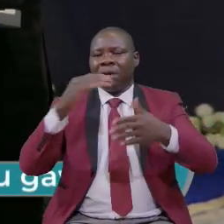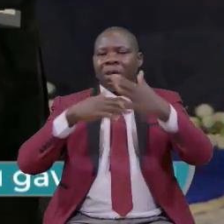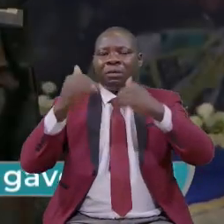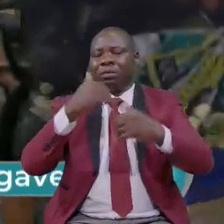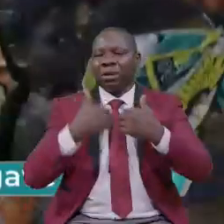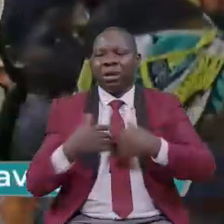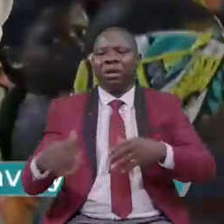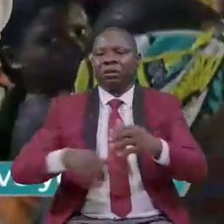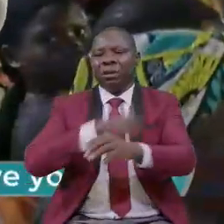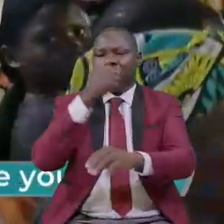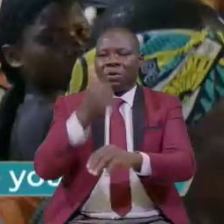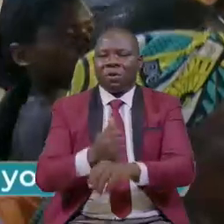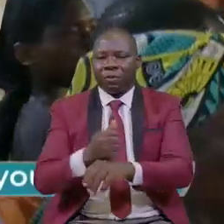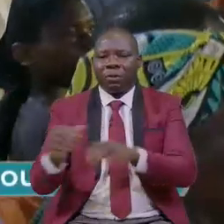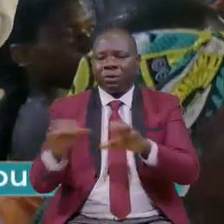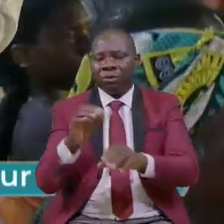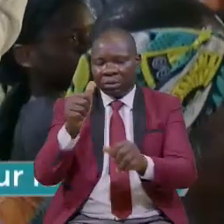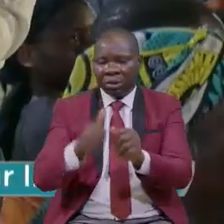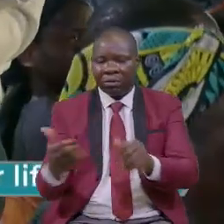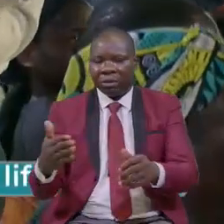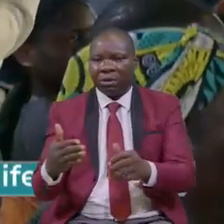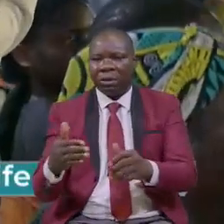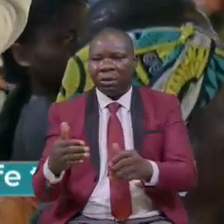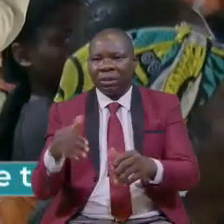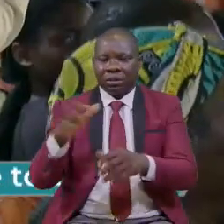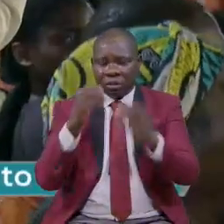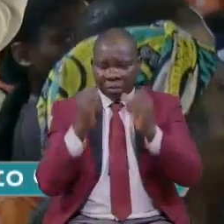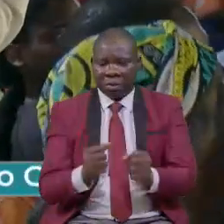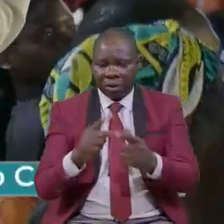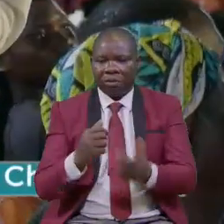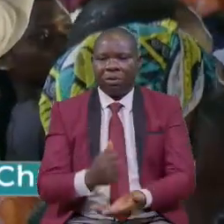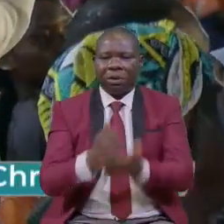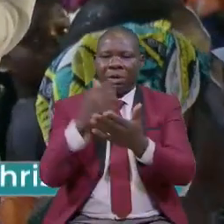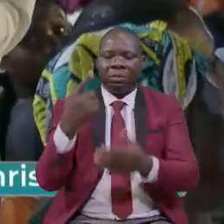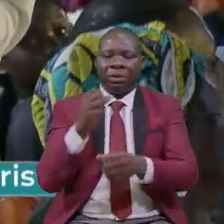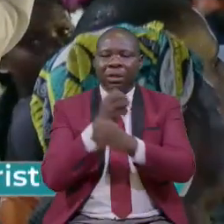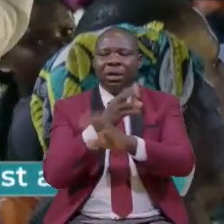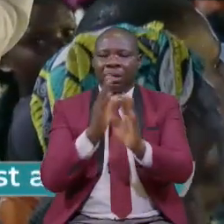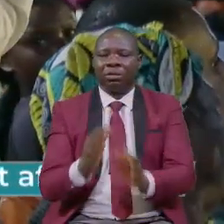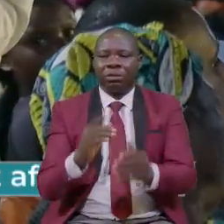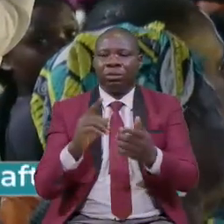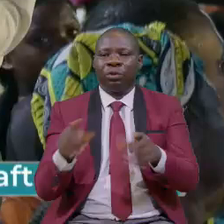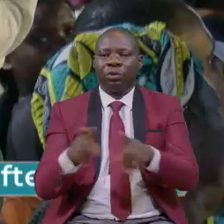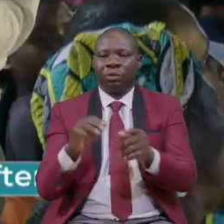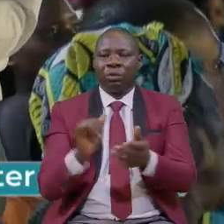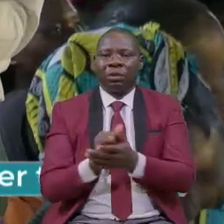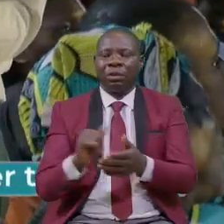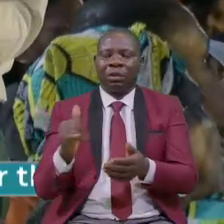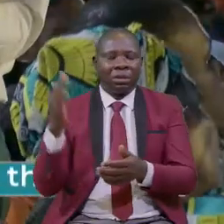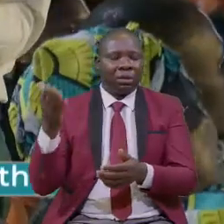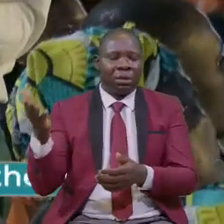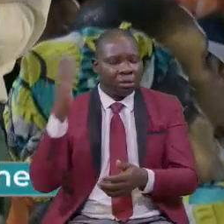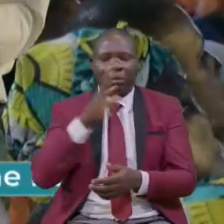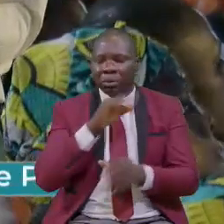reach to help the counselors to also help you. God bless you as